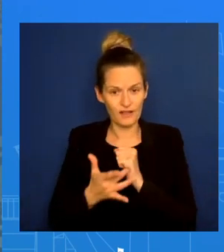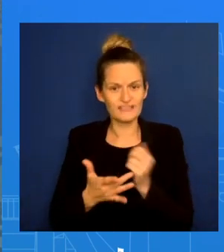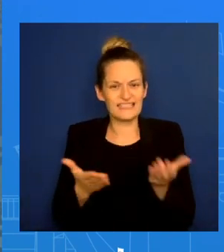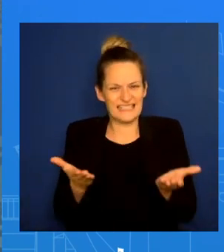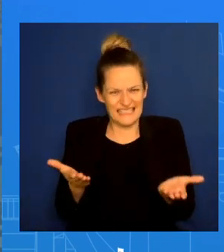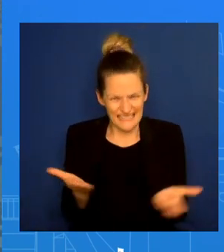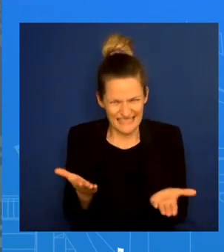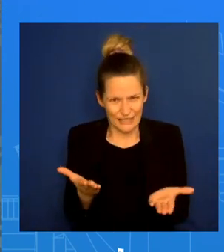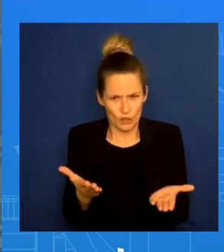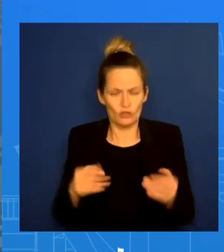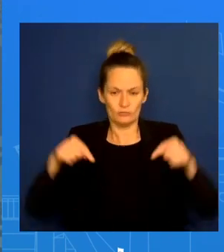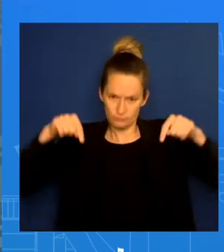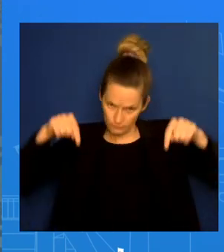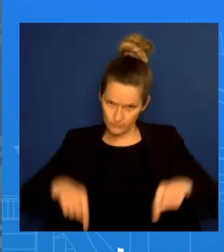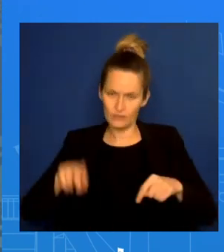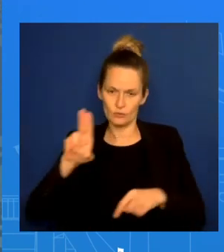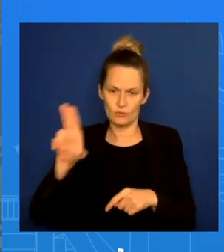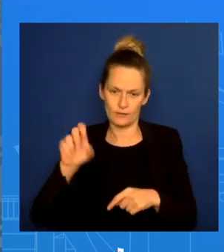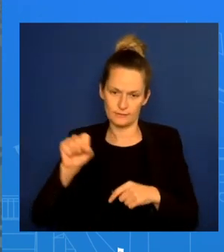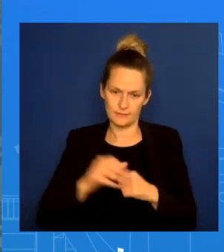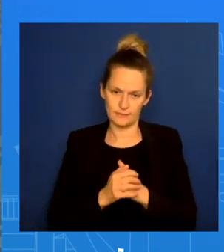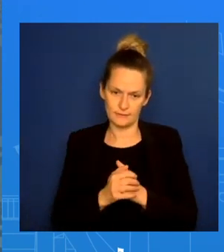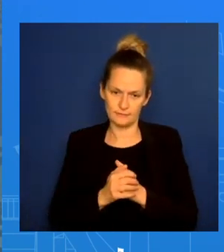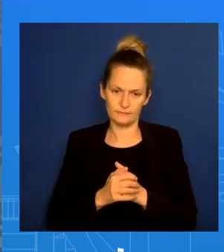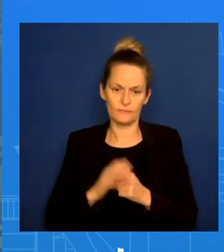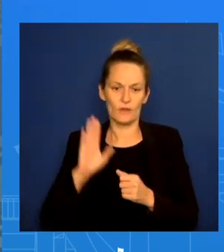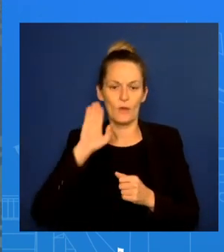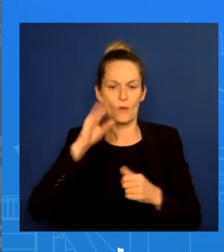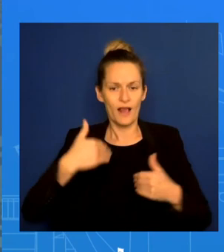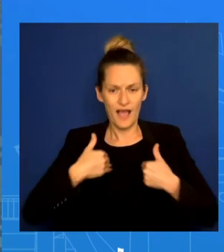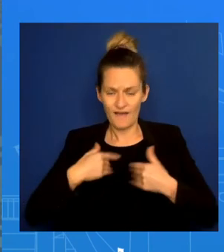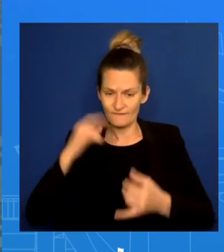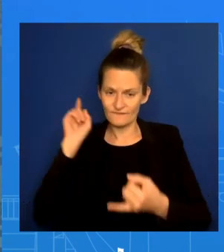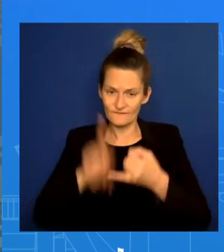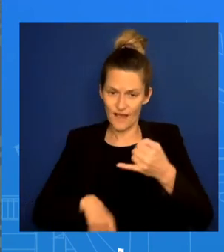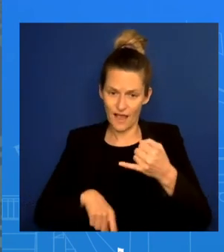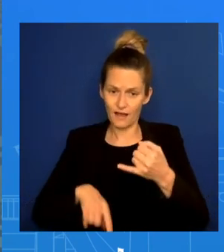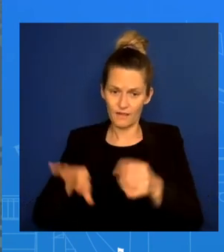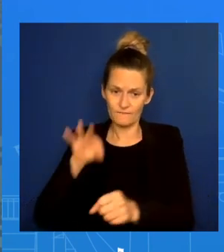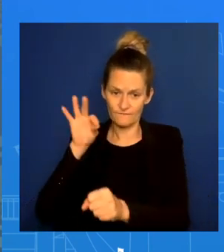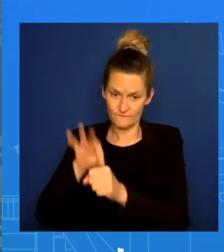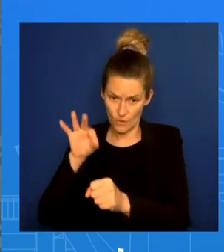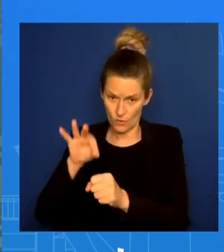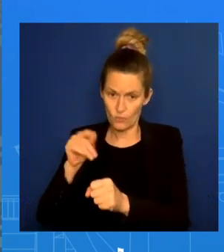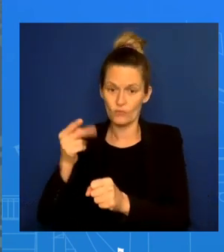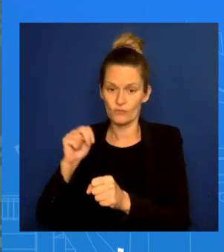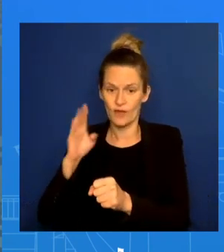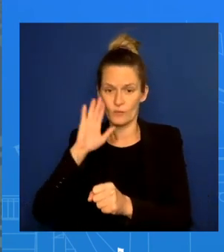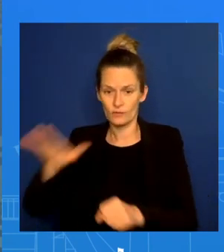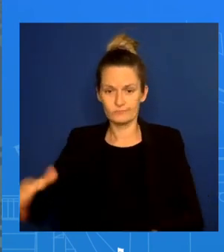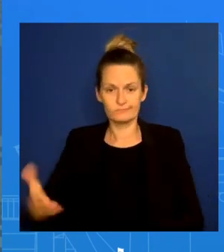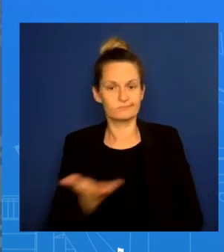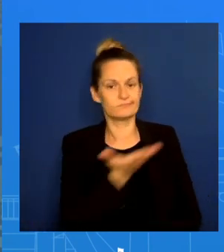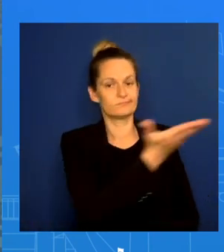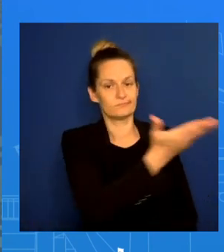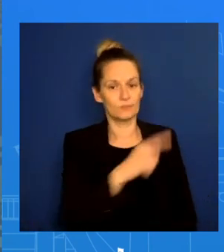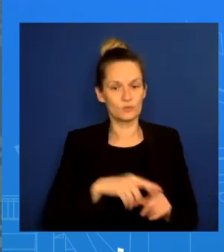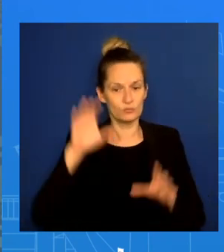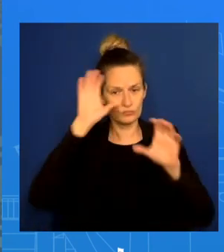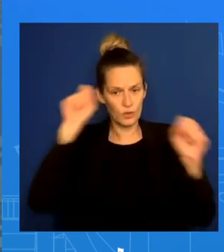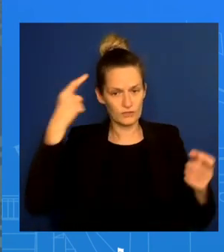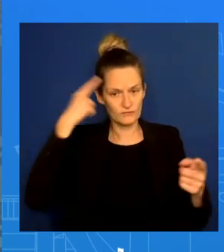the president will sign it as soon as possible. As I mentioned earlier this week, we are closely monitoring the extreme heat